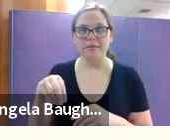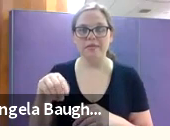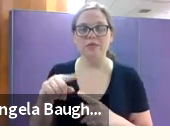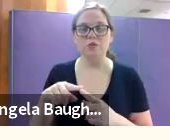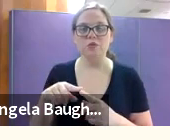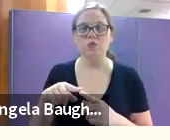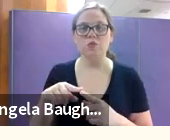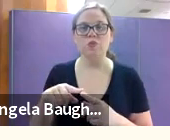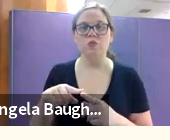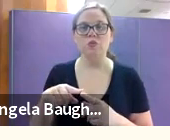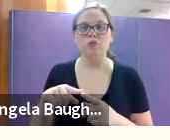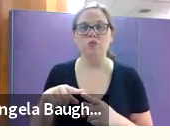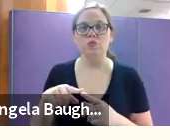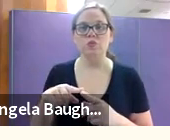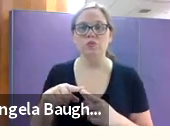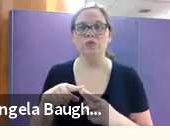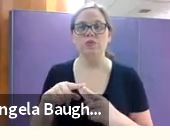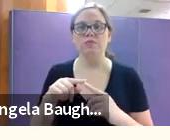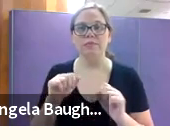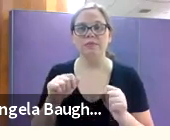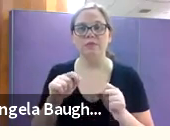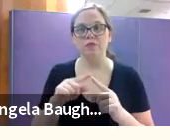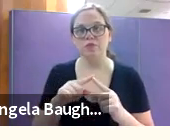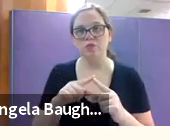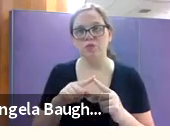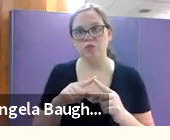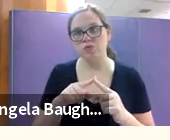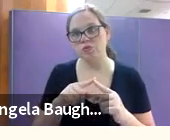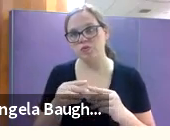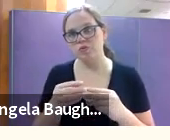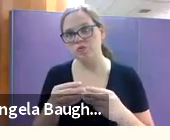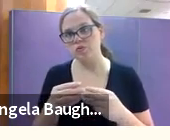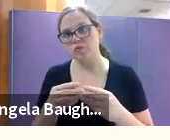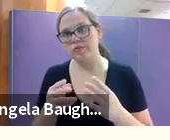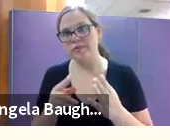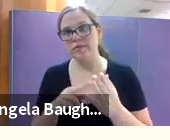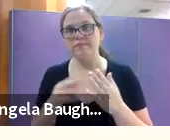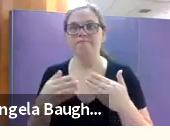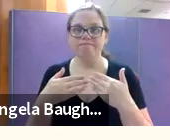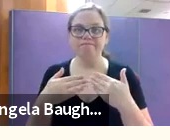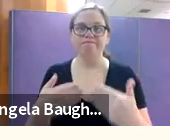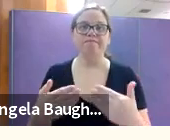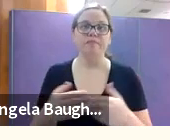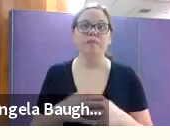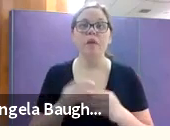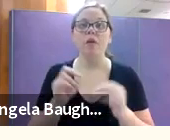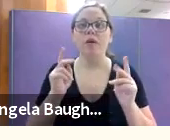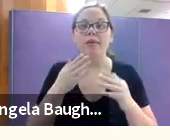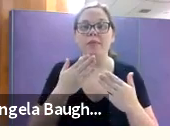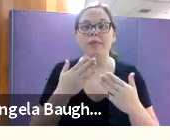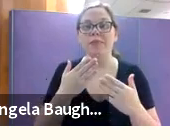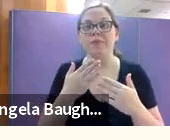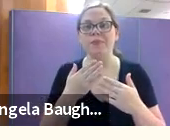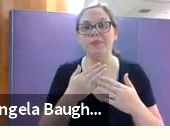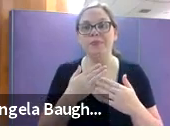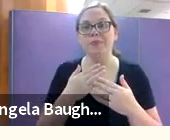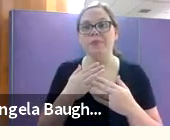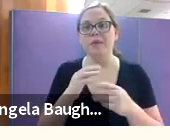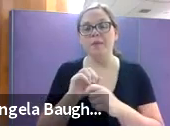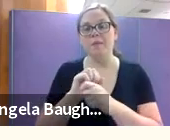have you all decide on the best way to move forward. Thank you. The next thing is the COVID-19 emergency